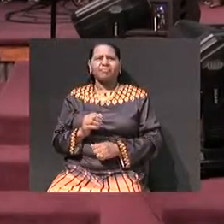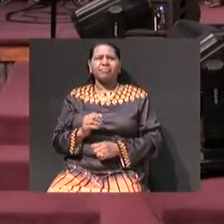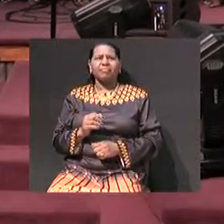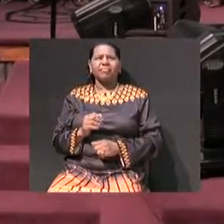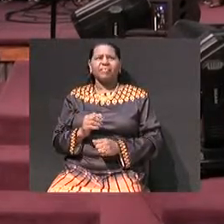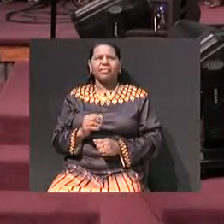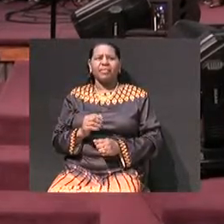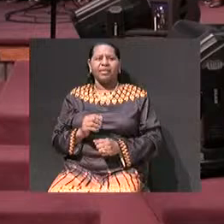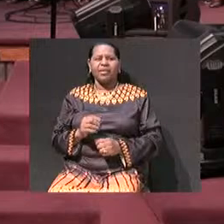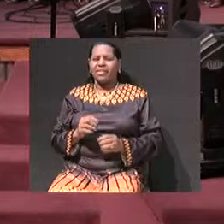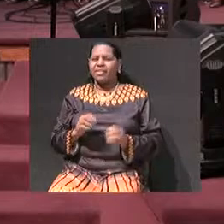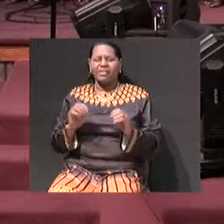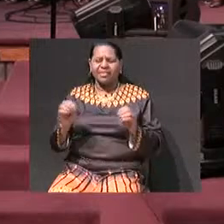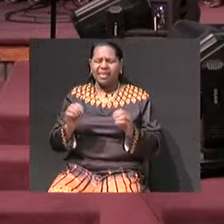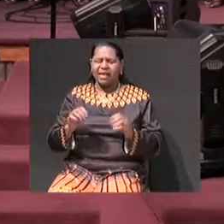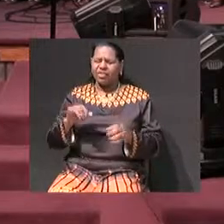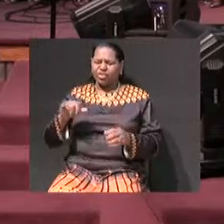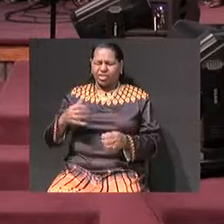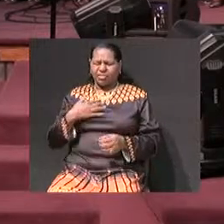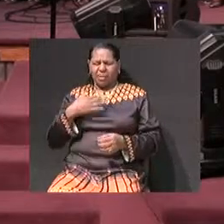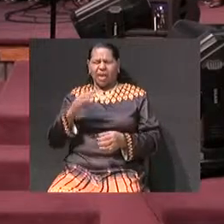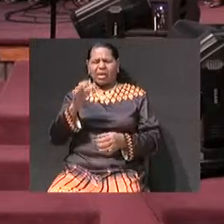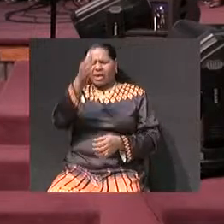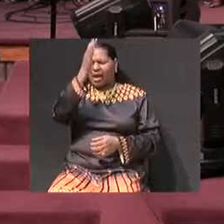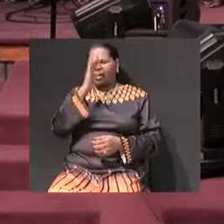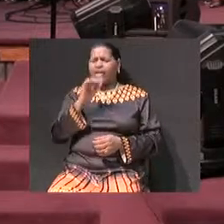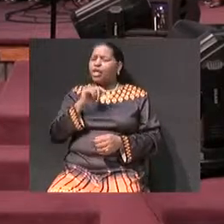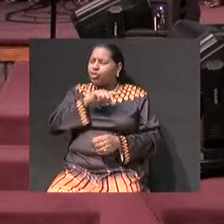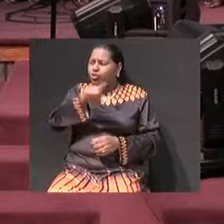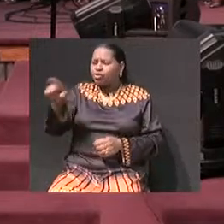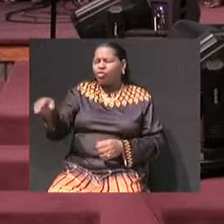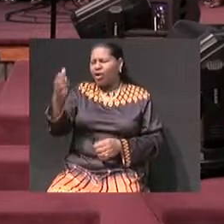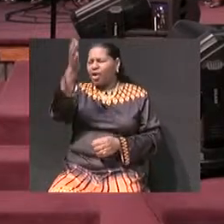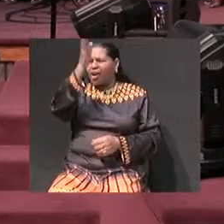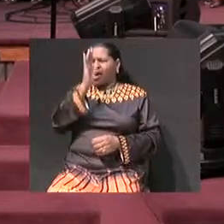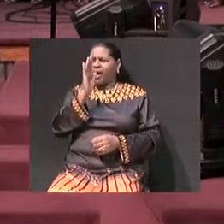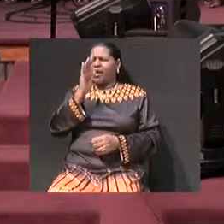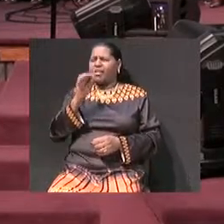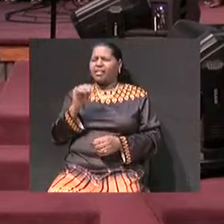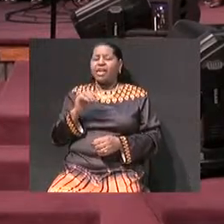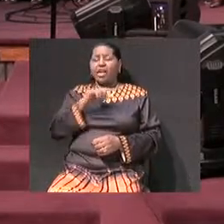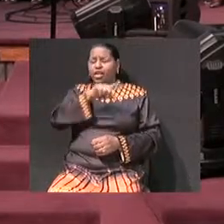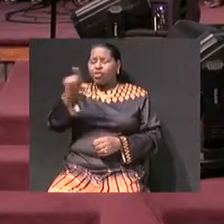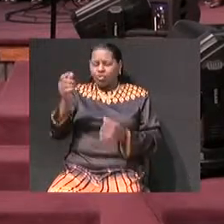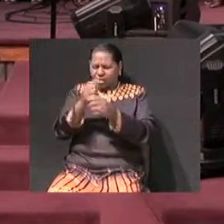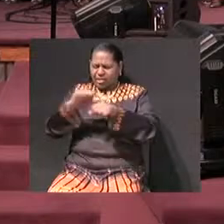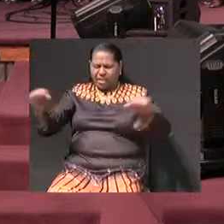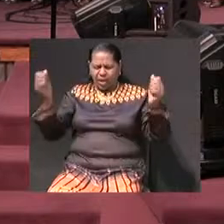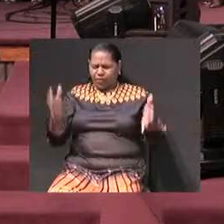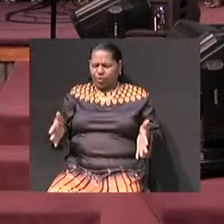He's not just my God, Deacon. He's your God. He's your Savior.